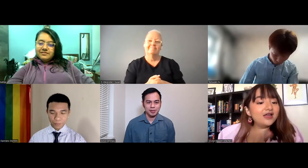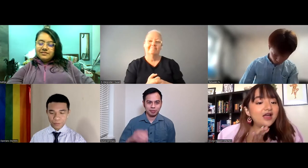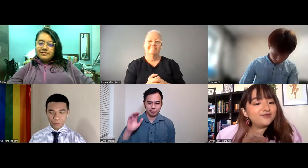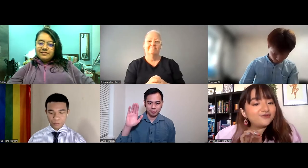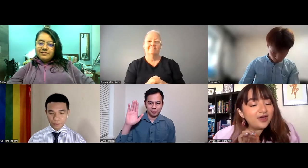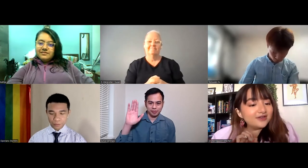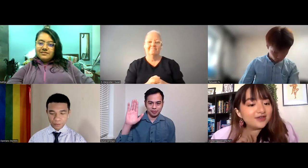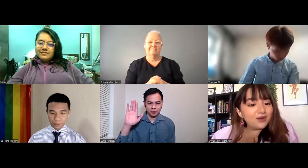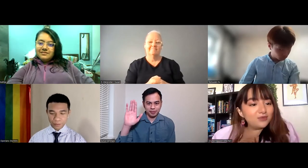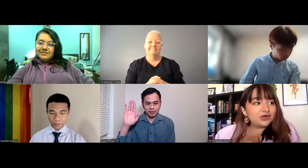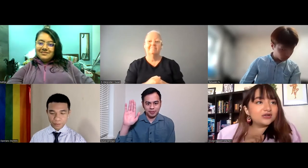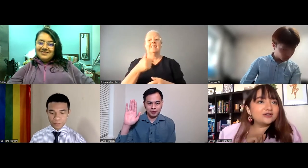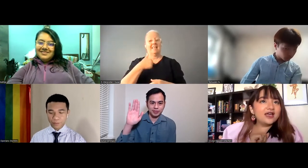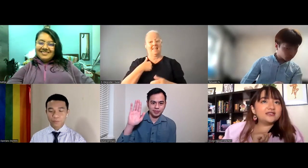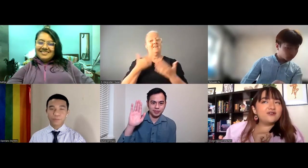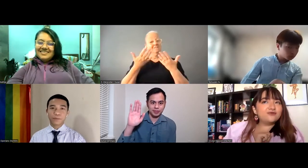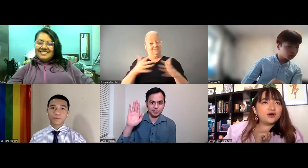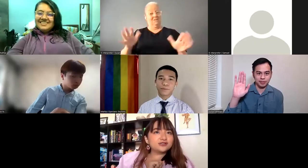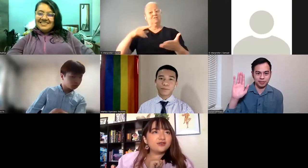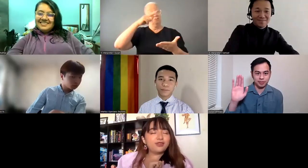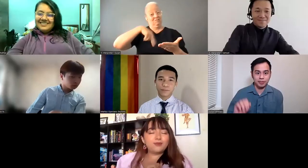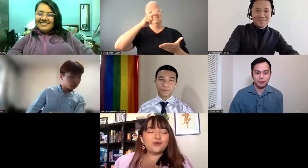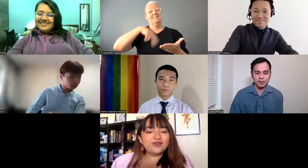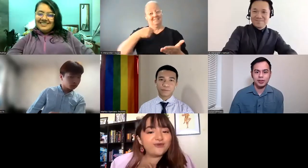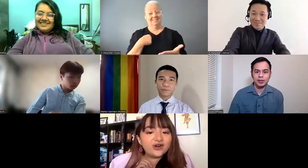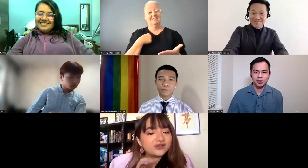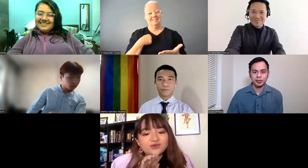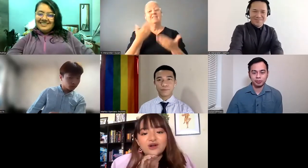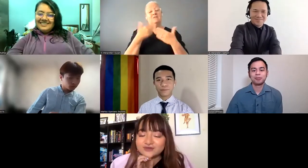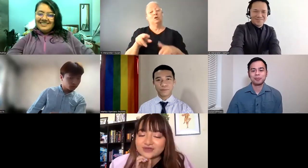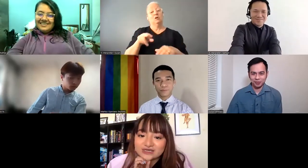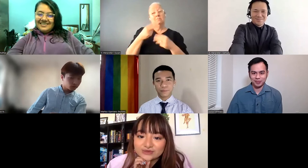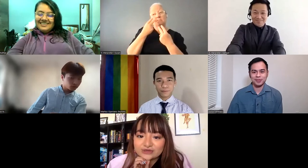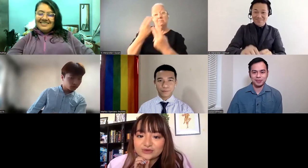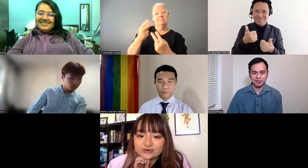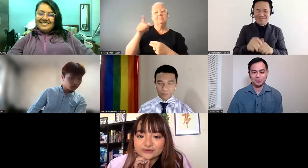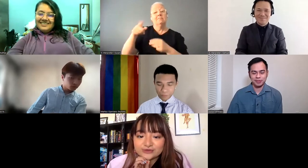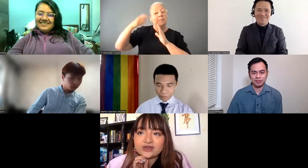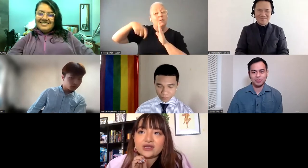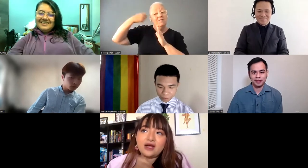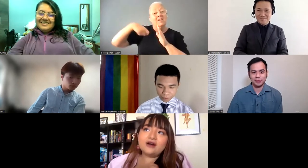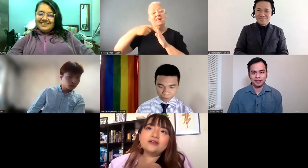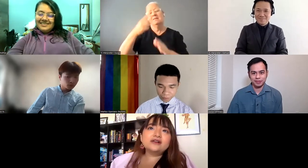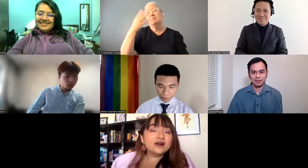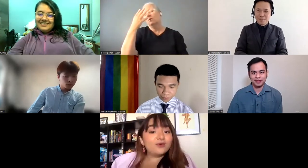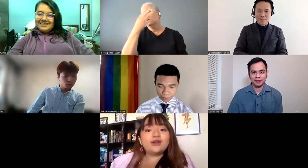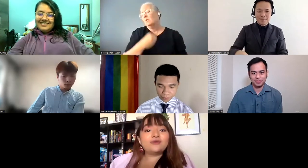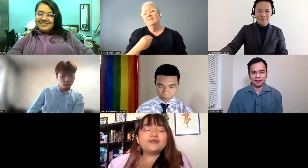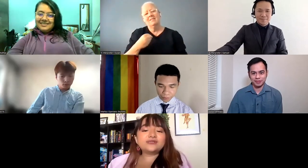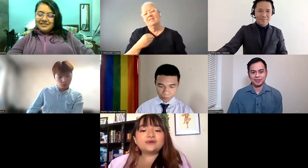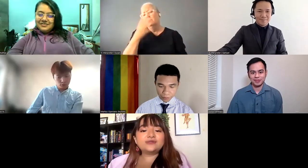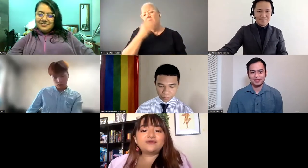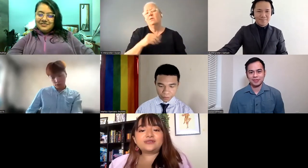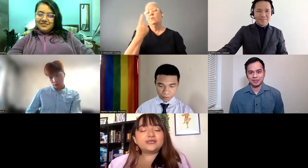I have read that book and I've watched the movie for it as well. It's a really beautiful story about a boy